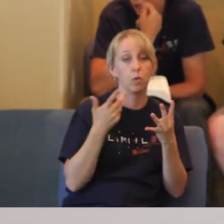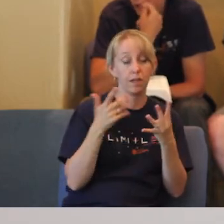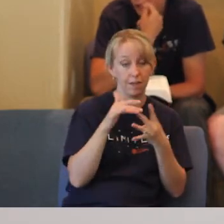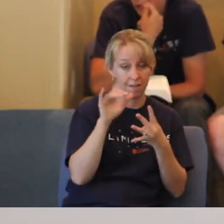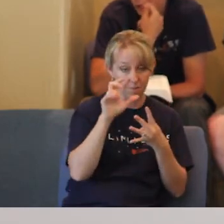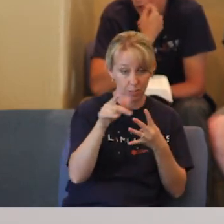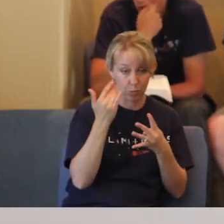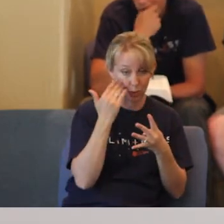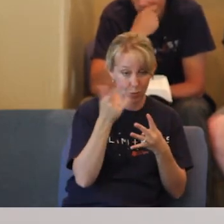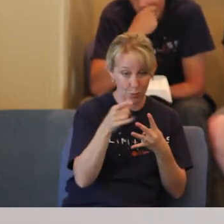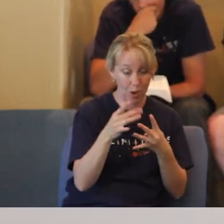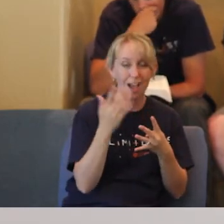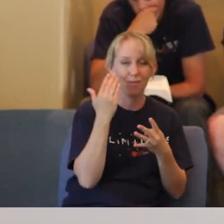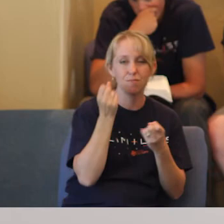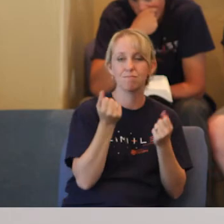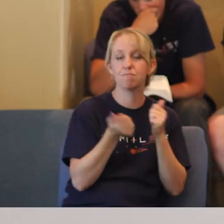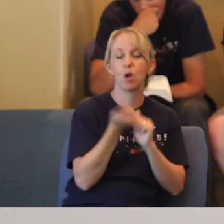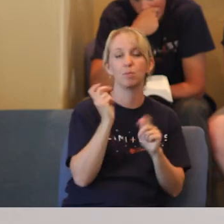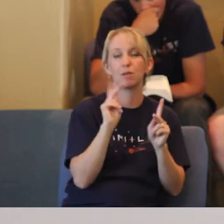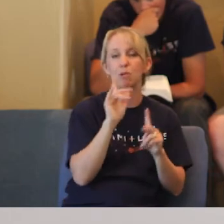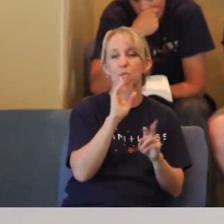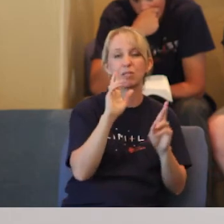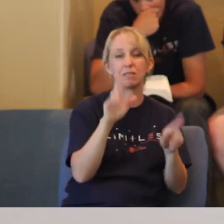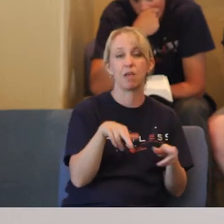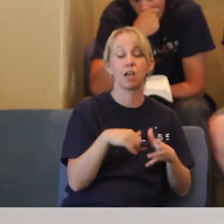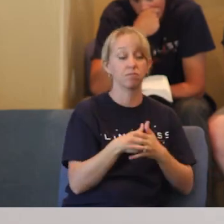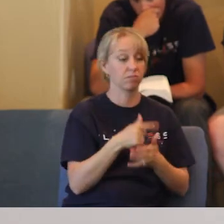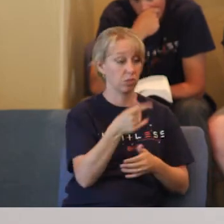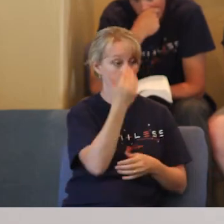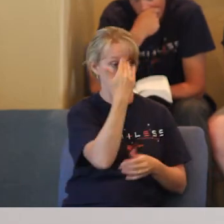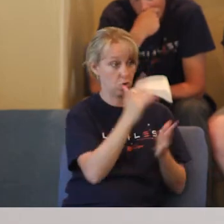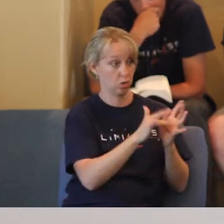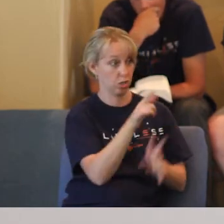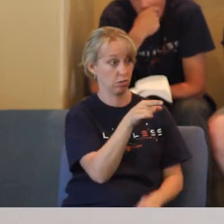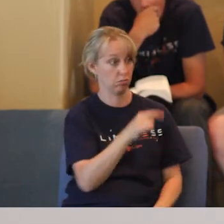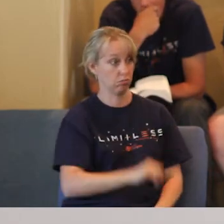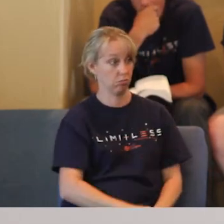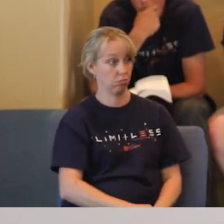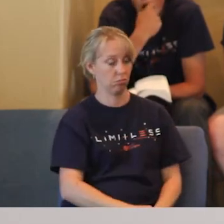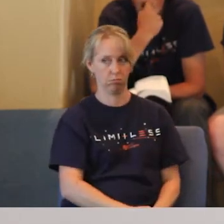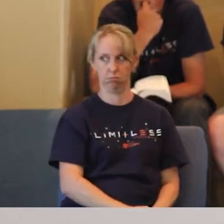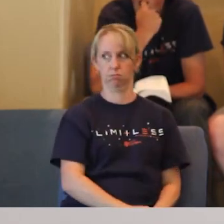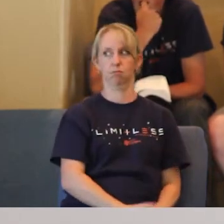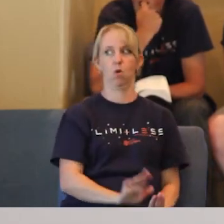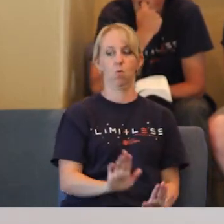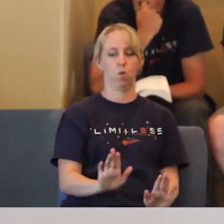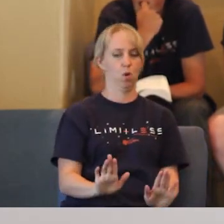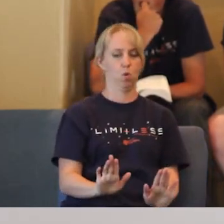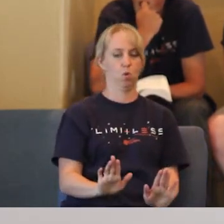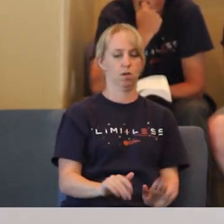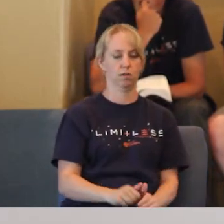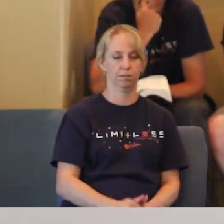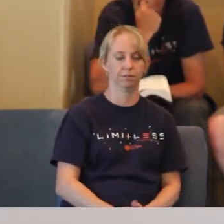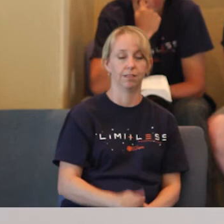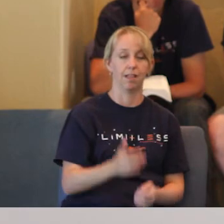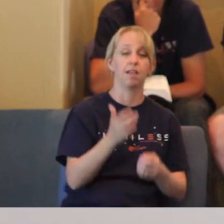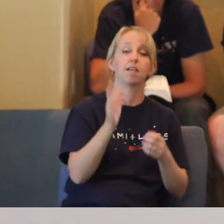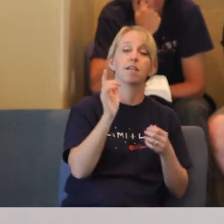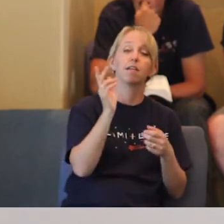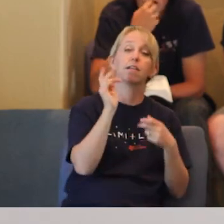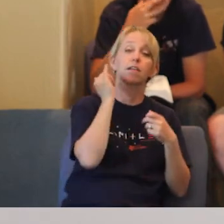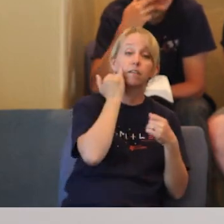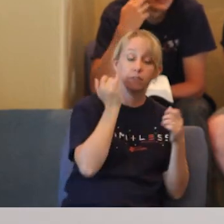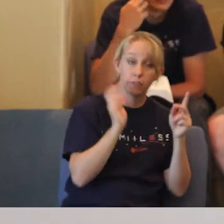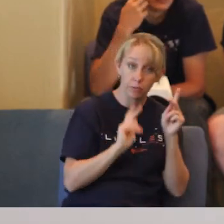up to someone, "Do you know Jesus?" They're like, "Whoa, no." If people won't care what we know until they know that we